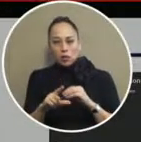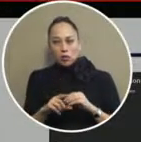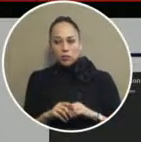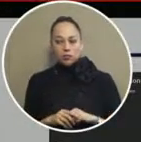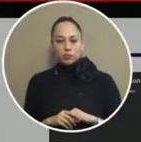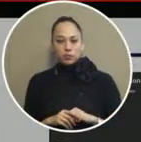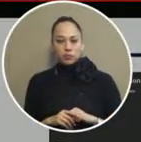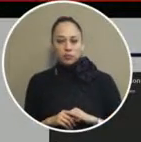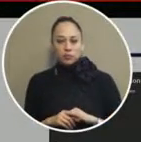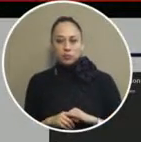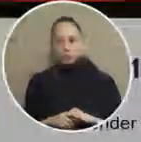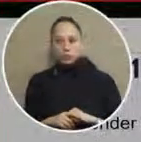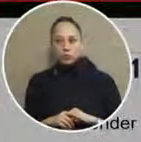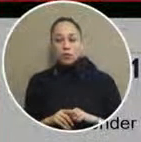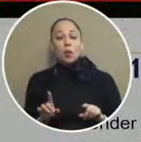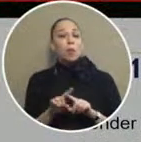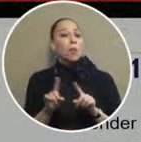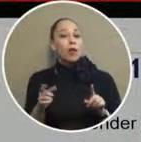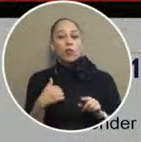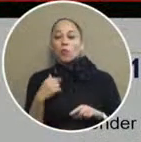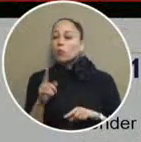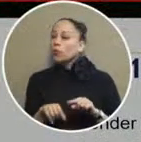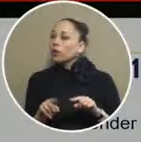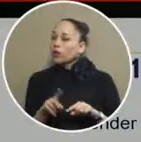Next slide, please. But we cannot